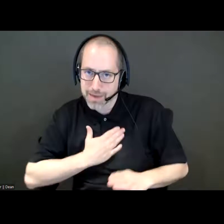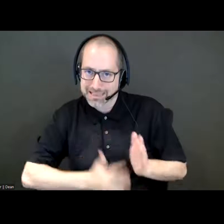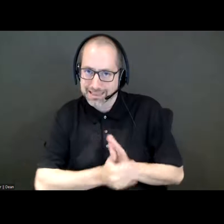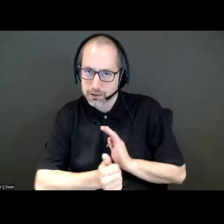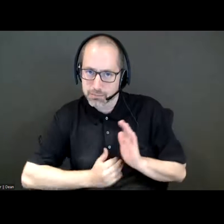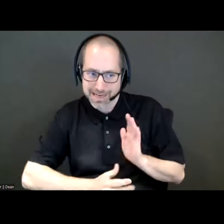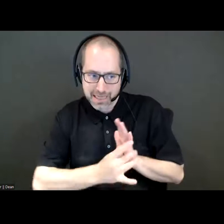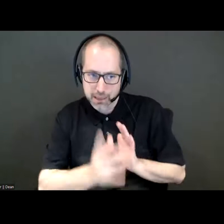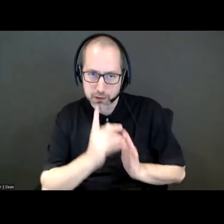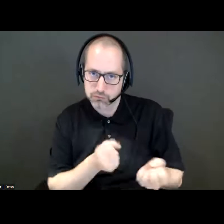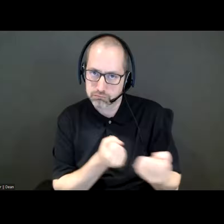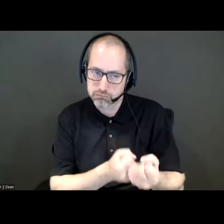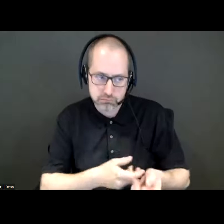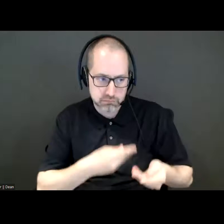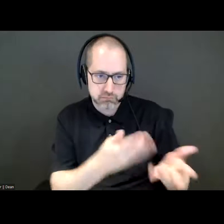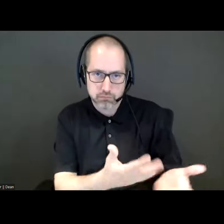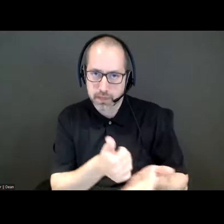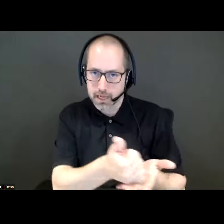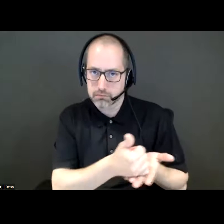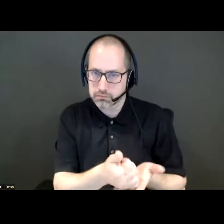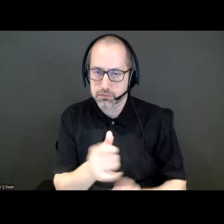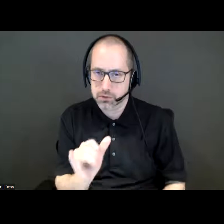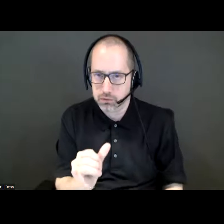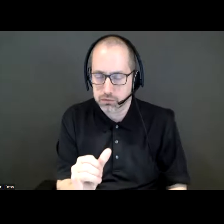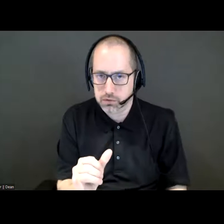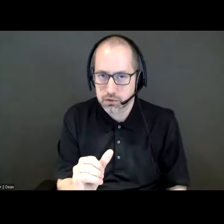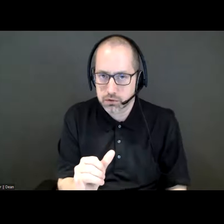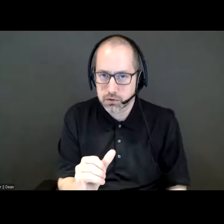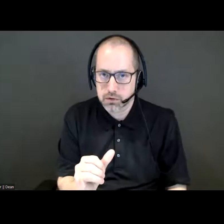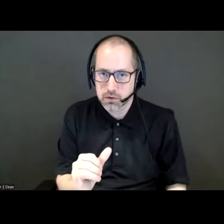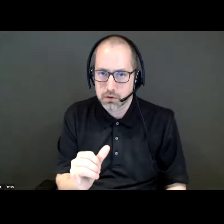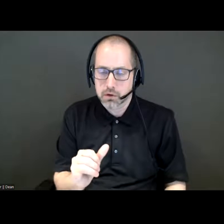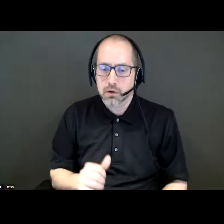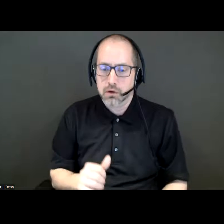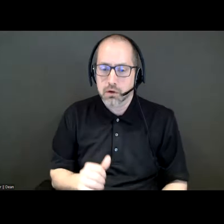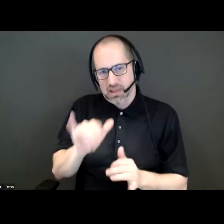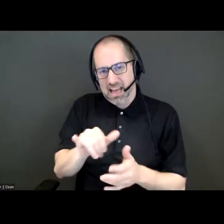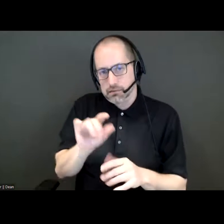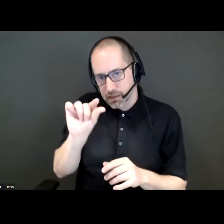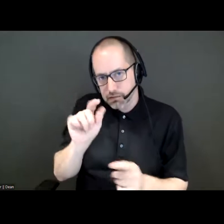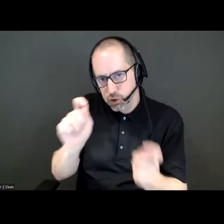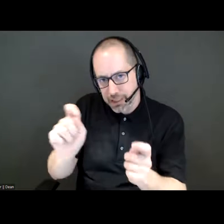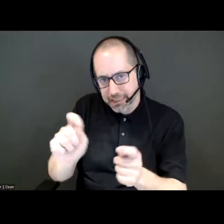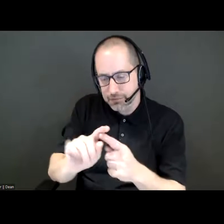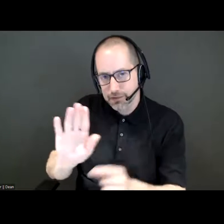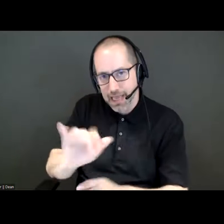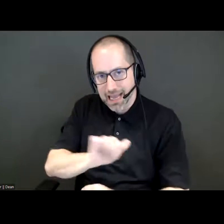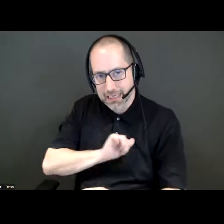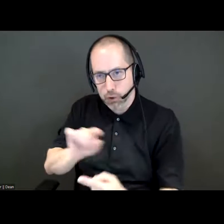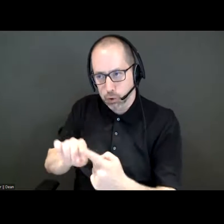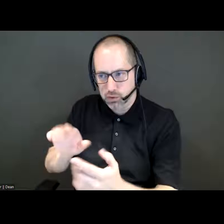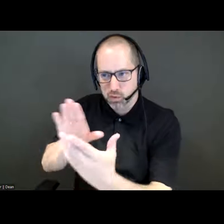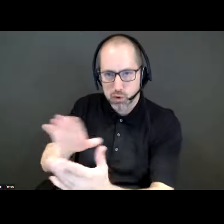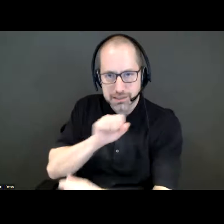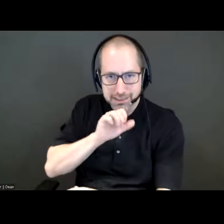So that's a plea for a change of kind of attitude towards seniors. And I want to have